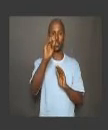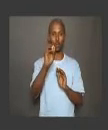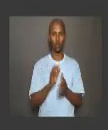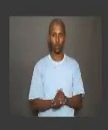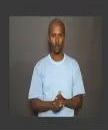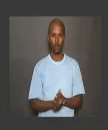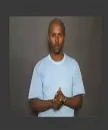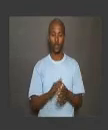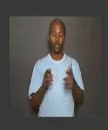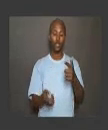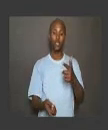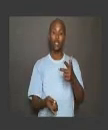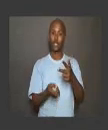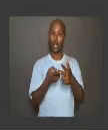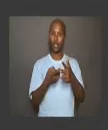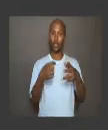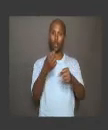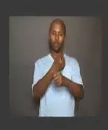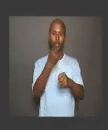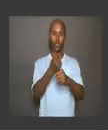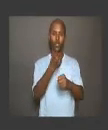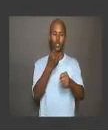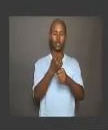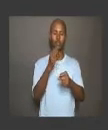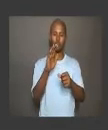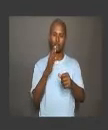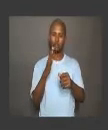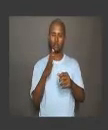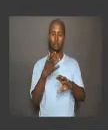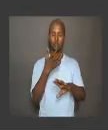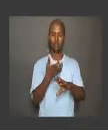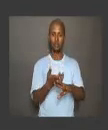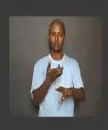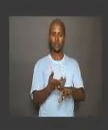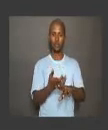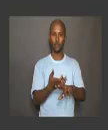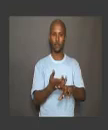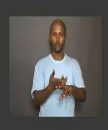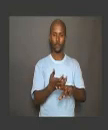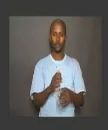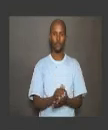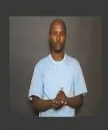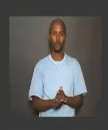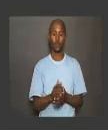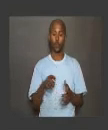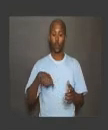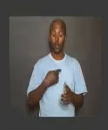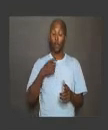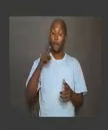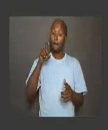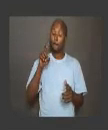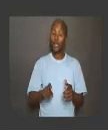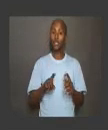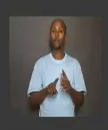0. The third operation is a little bit challenging.